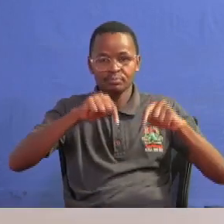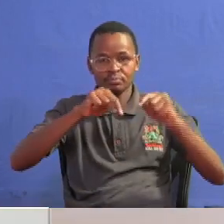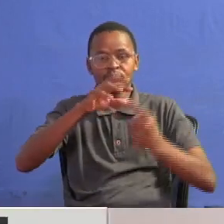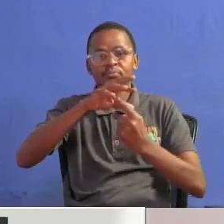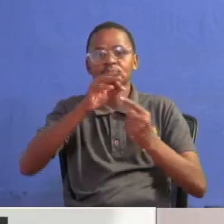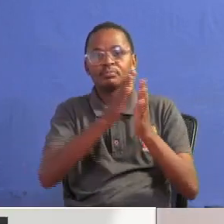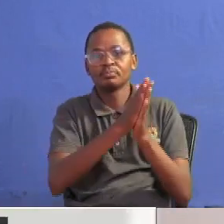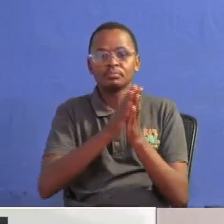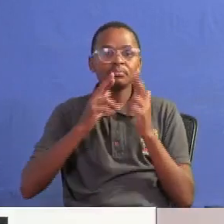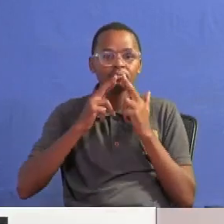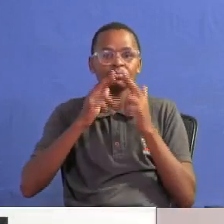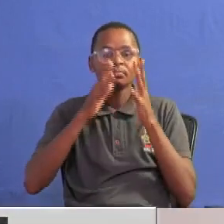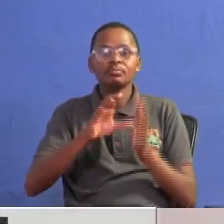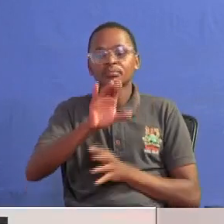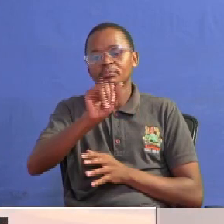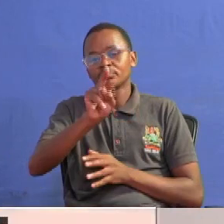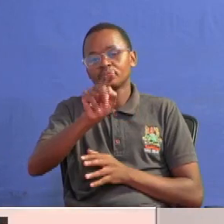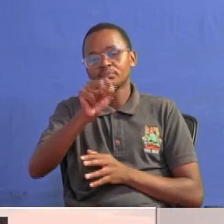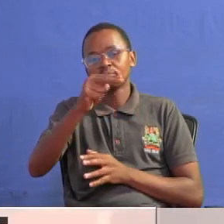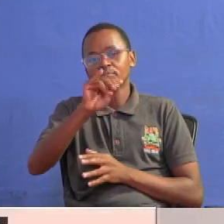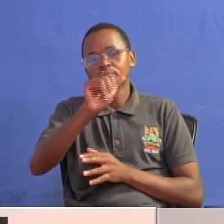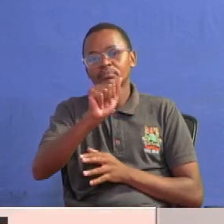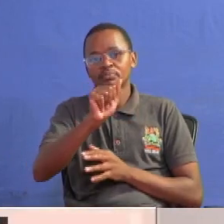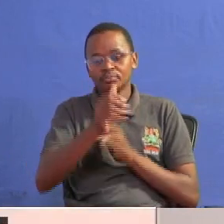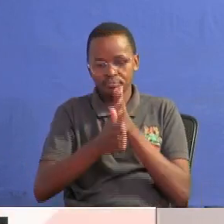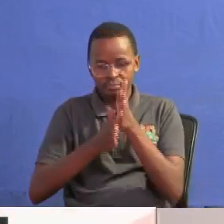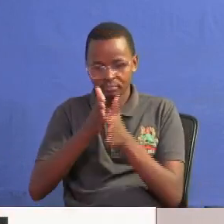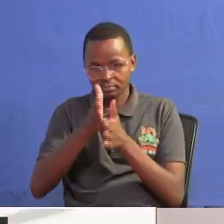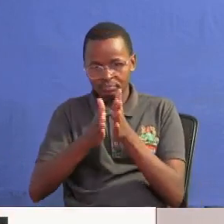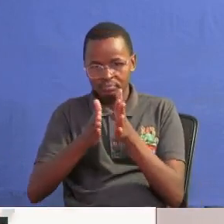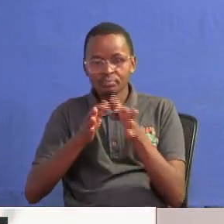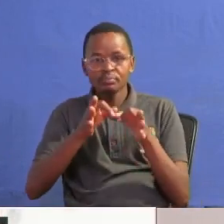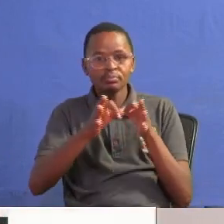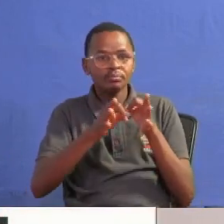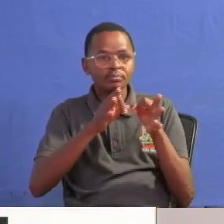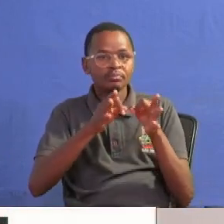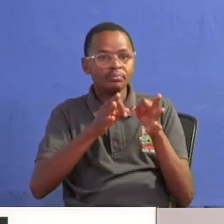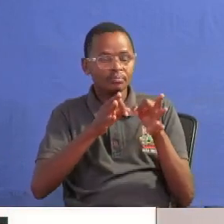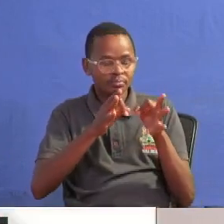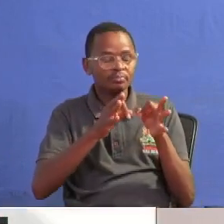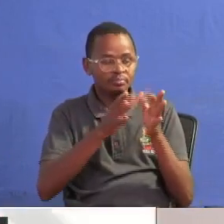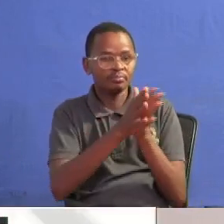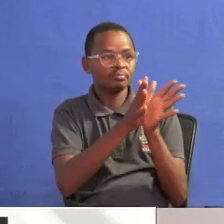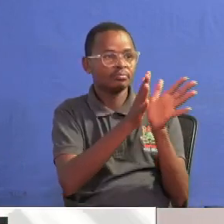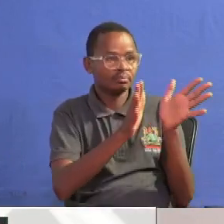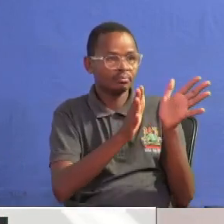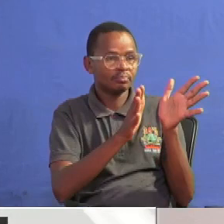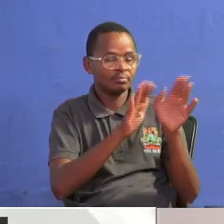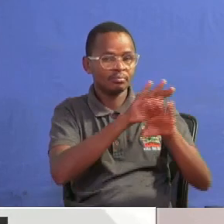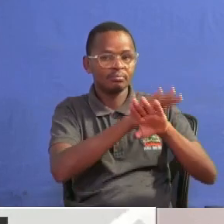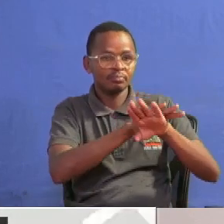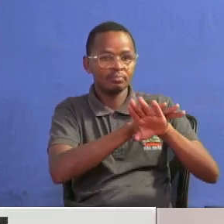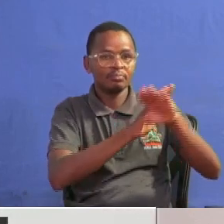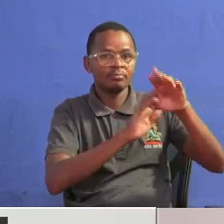special story, our reporter Cynthia Derito has prepared this explainer to further expound and elaborate on